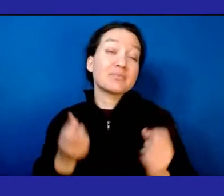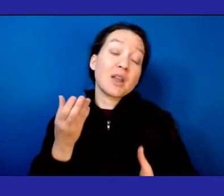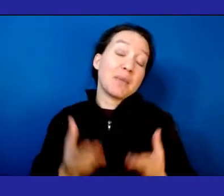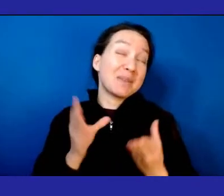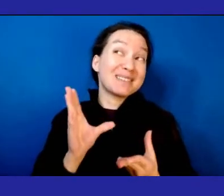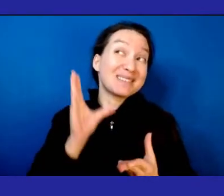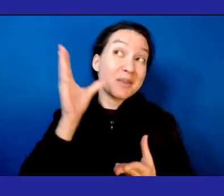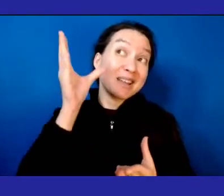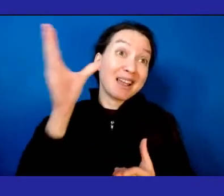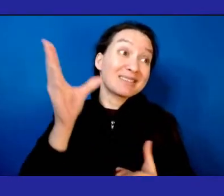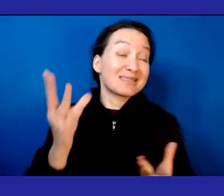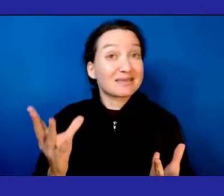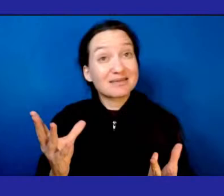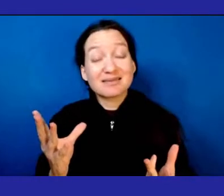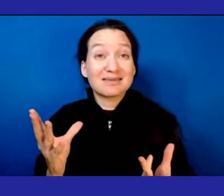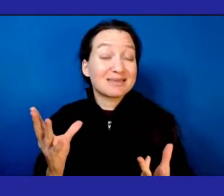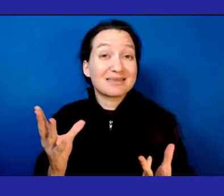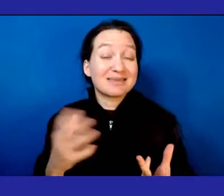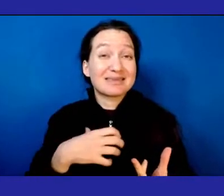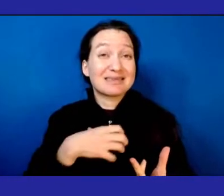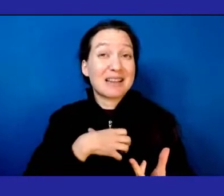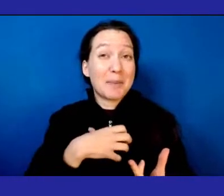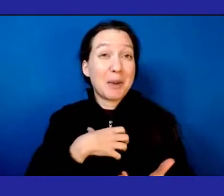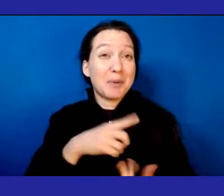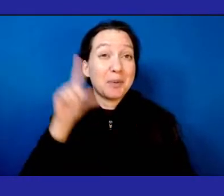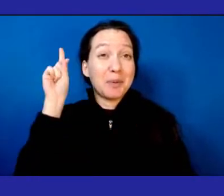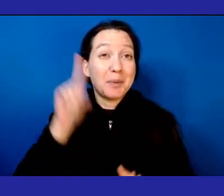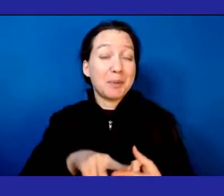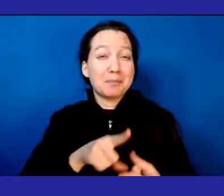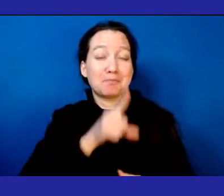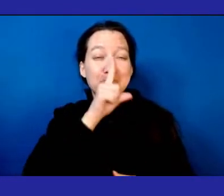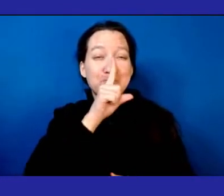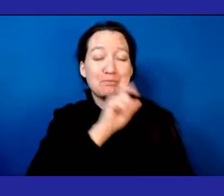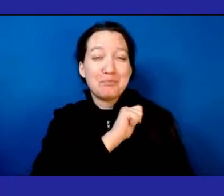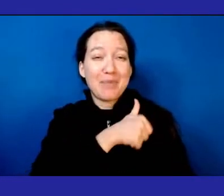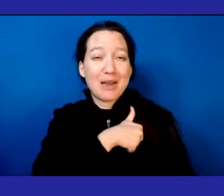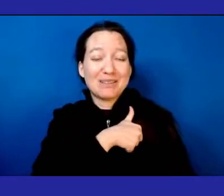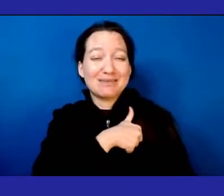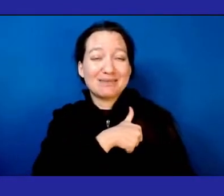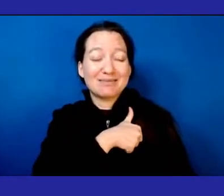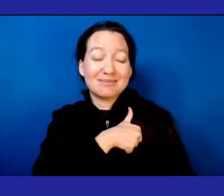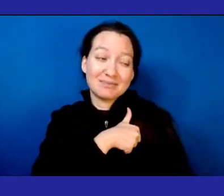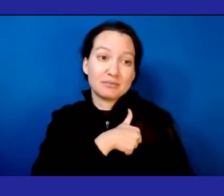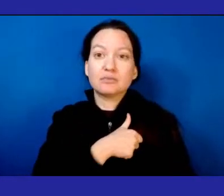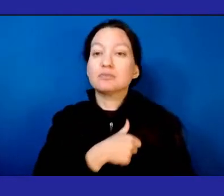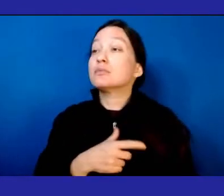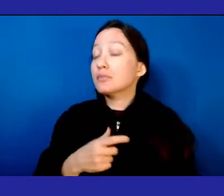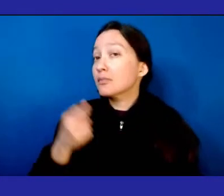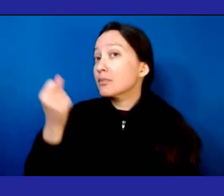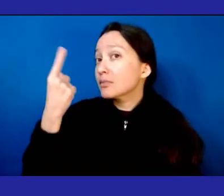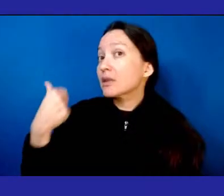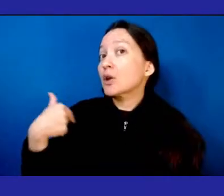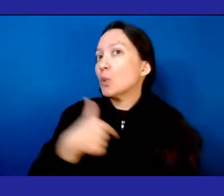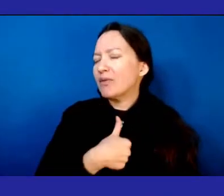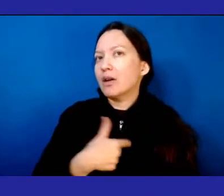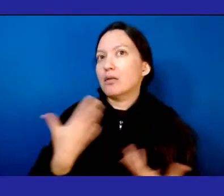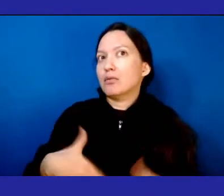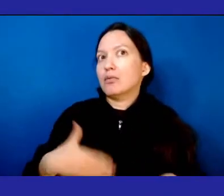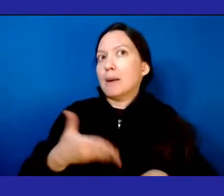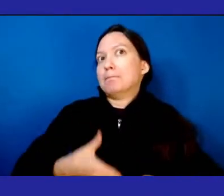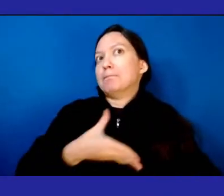someday the complaints will not include attitude. Well, to counter that, we've gotten a major increase